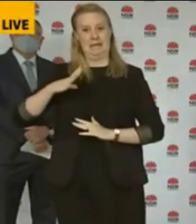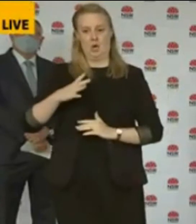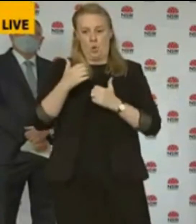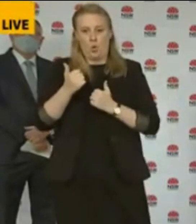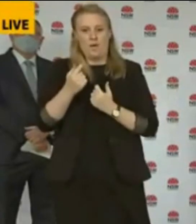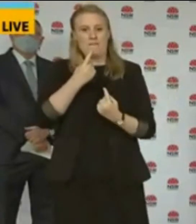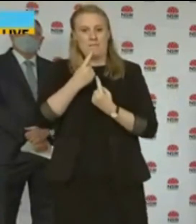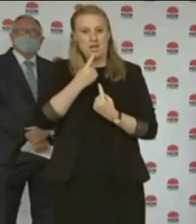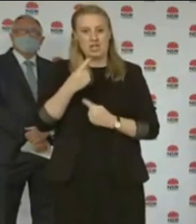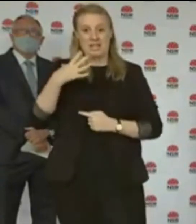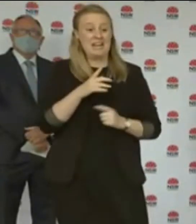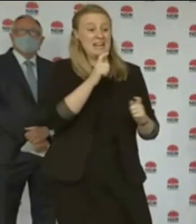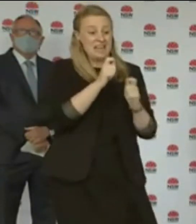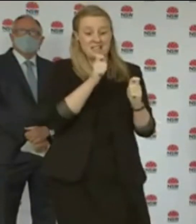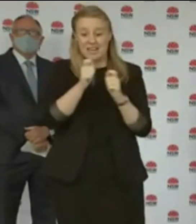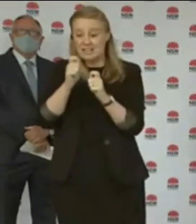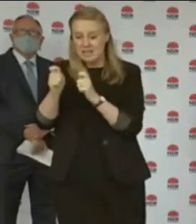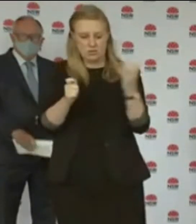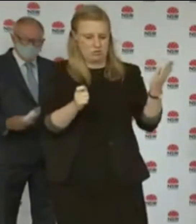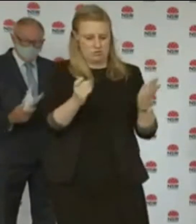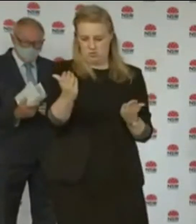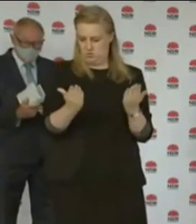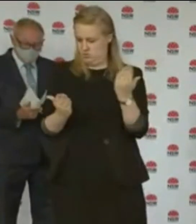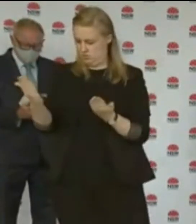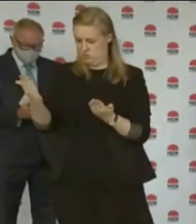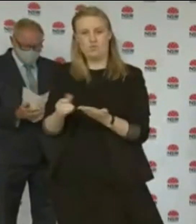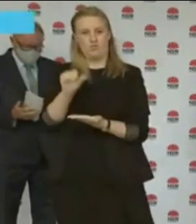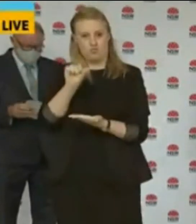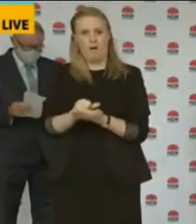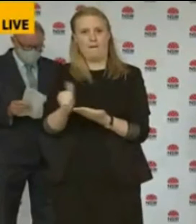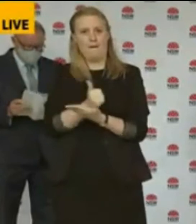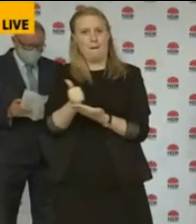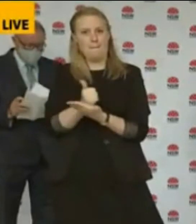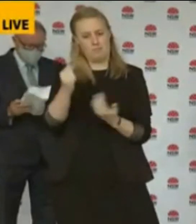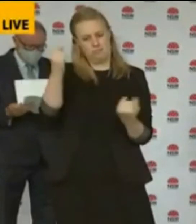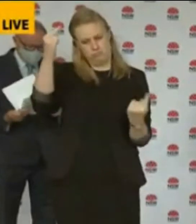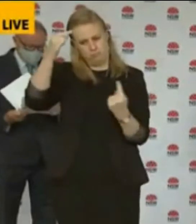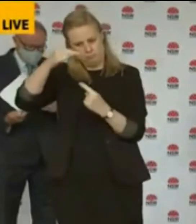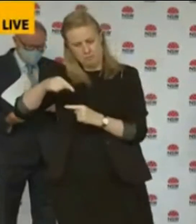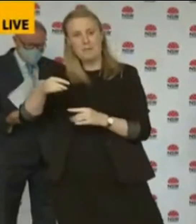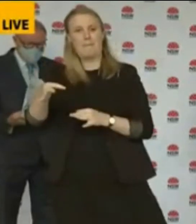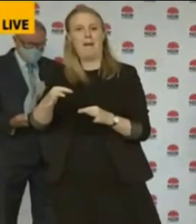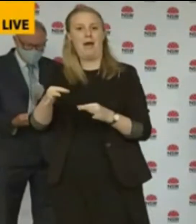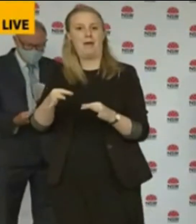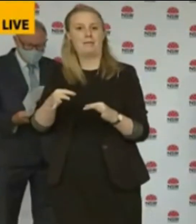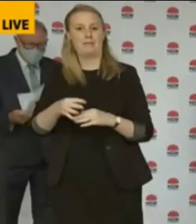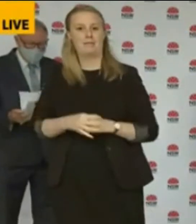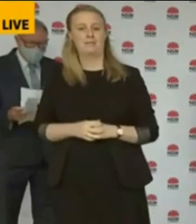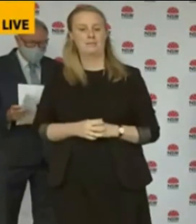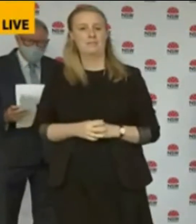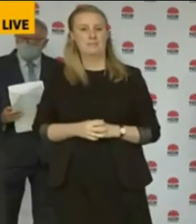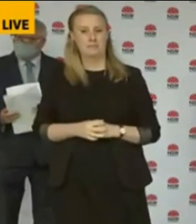be in making decisions as a government, and we are ready and able. Clinics everywhere. Like yesterday when we